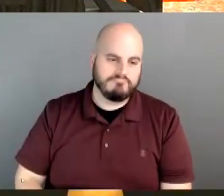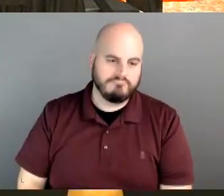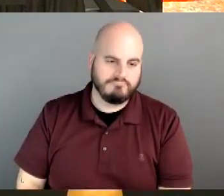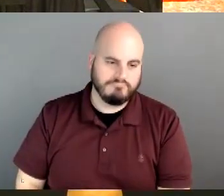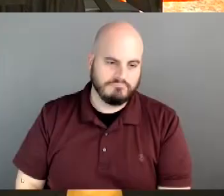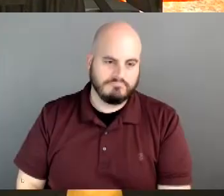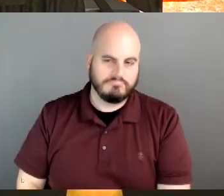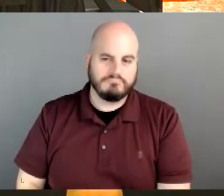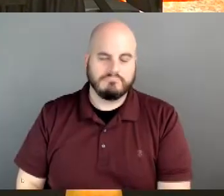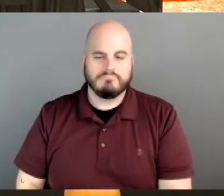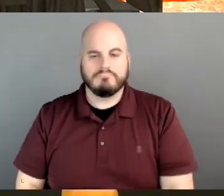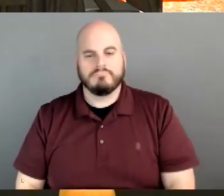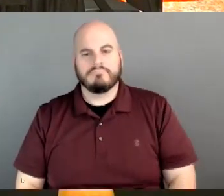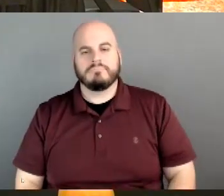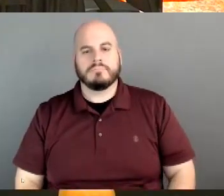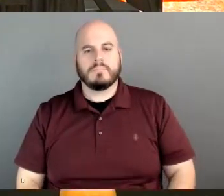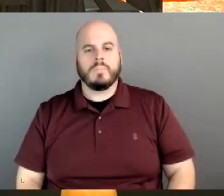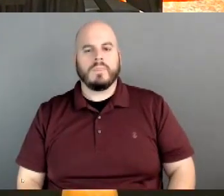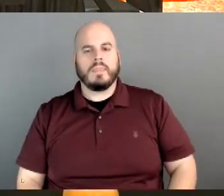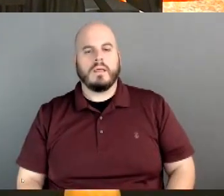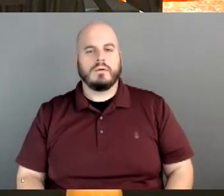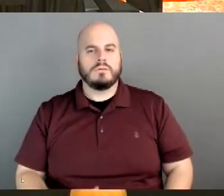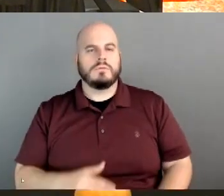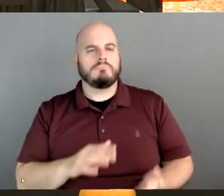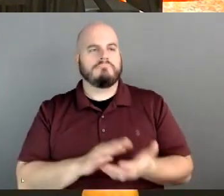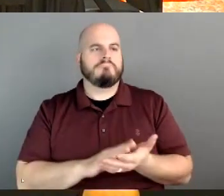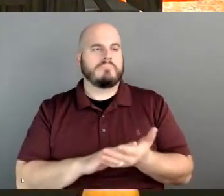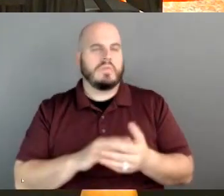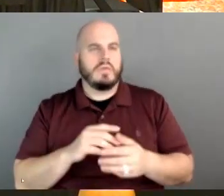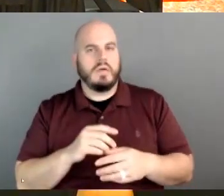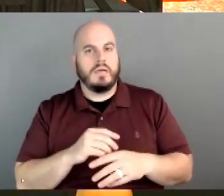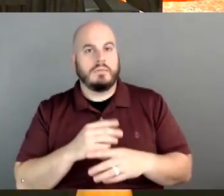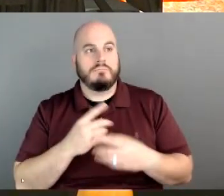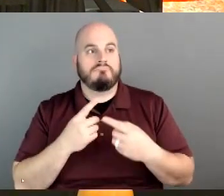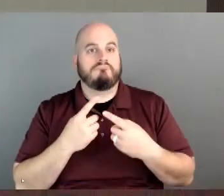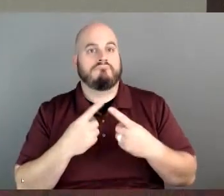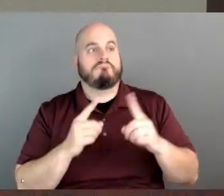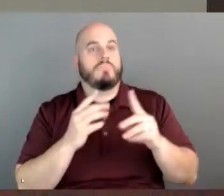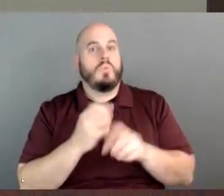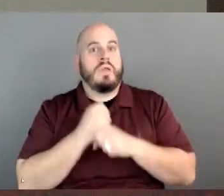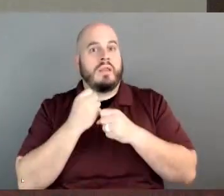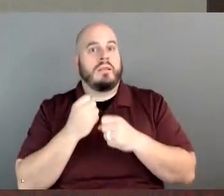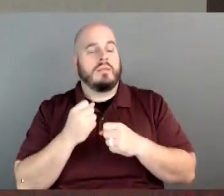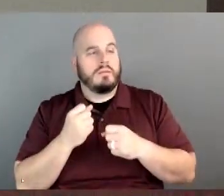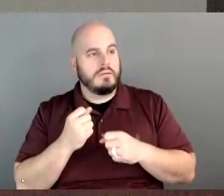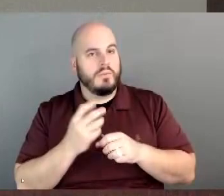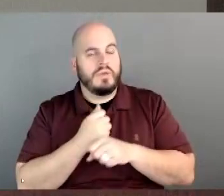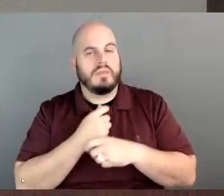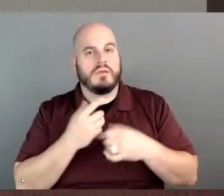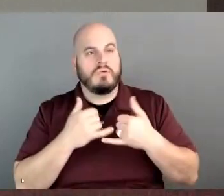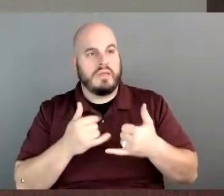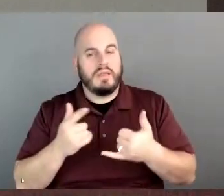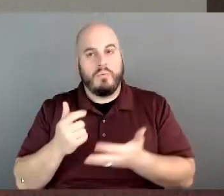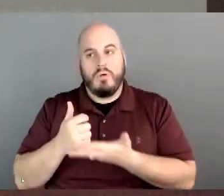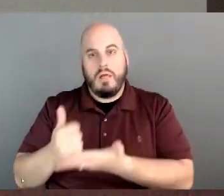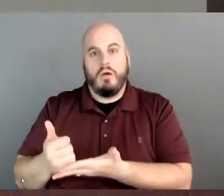I'd just like to commend you on securing the grant and for putting together a plan that's going to help the citizens of Waco tremendously. Thank